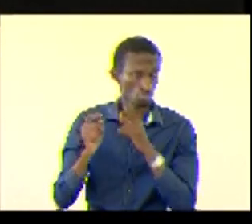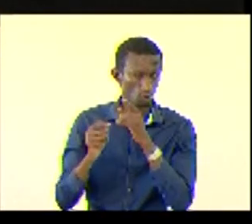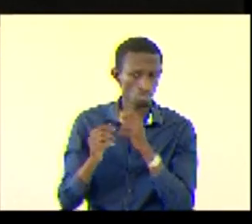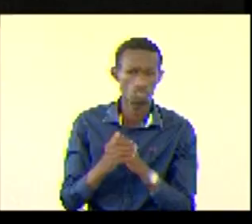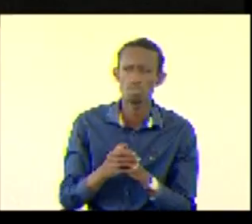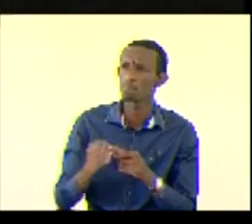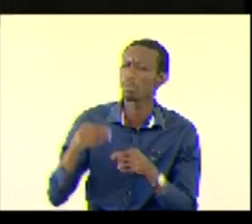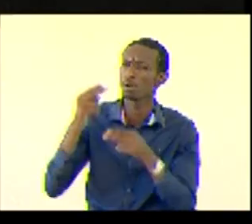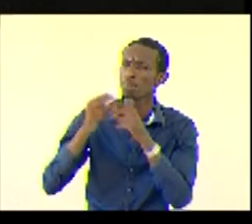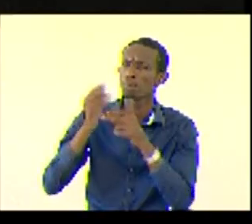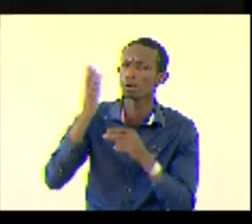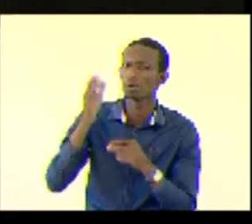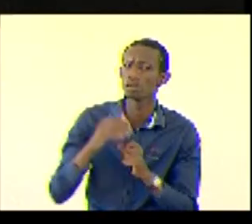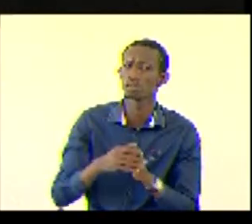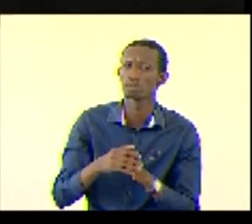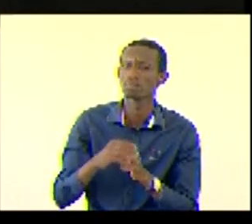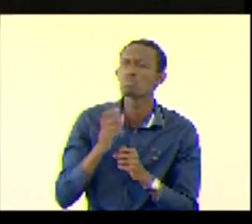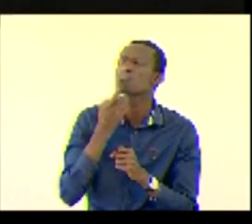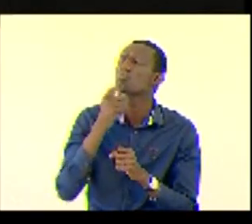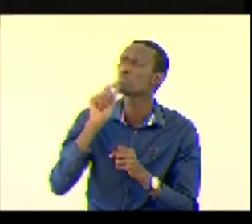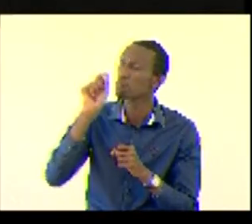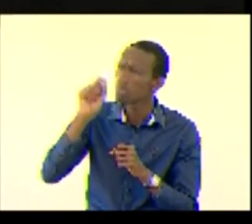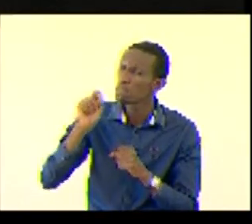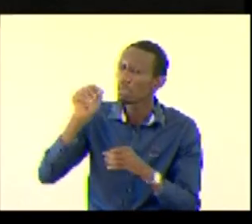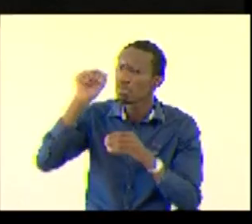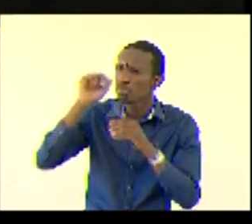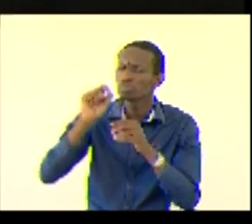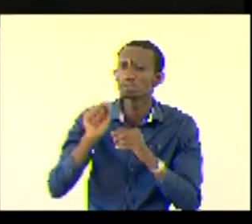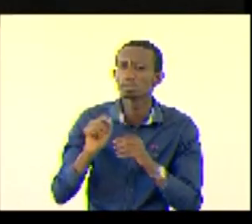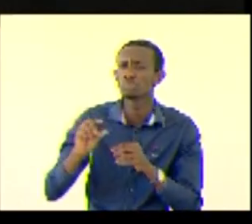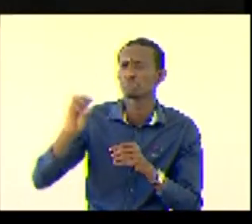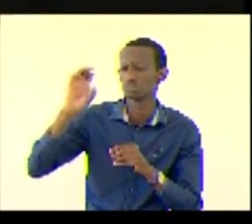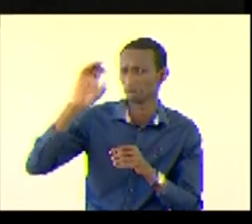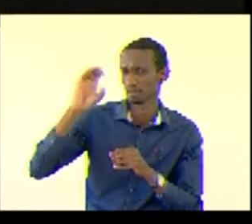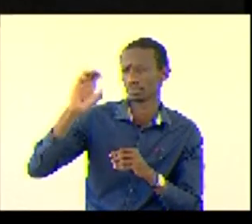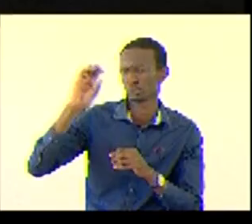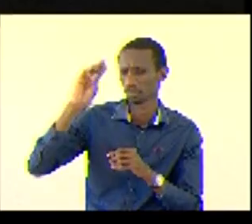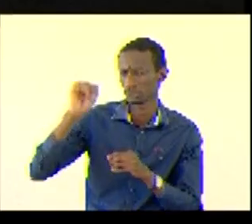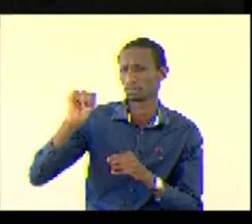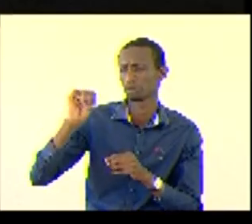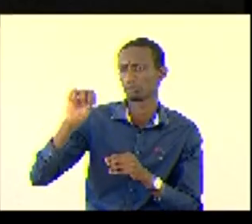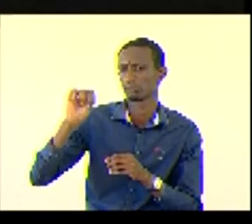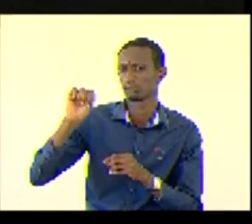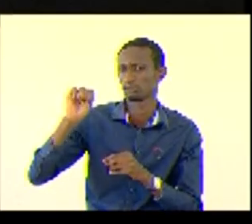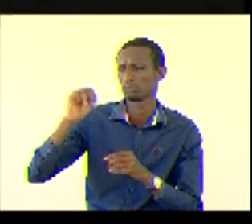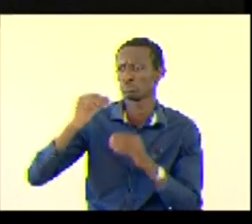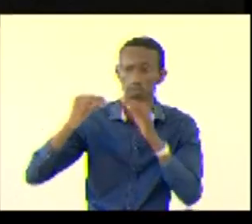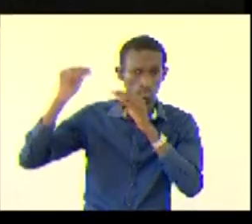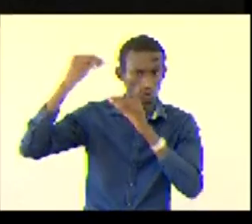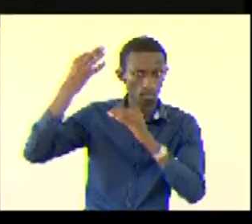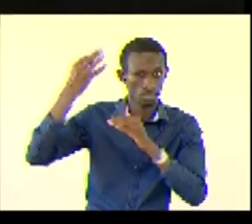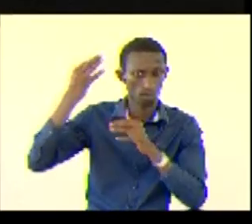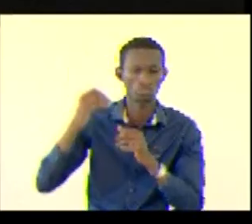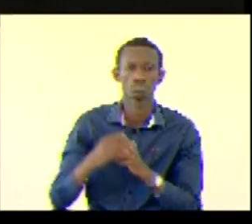the labeling must include even the units of any variable that you